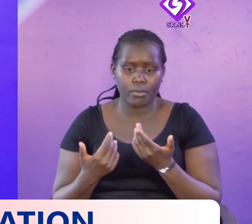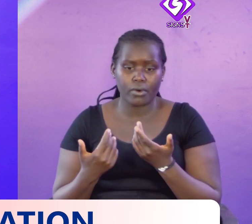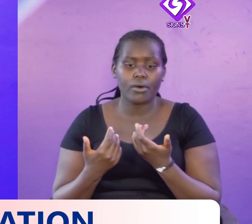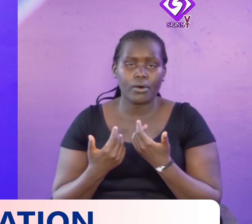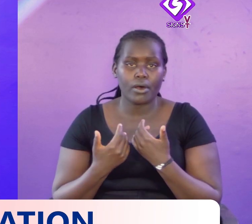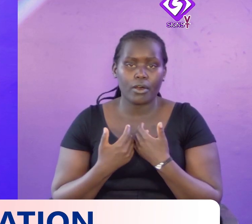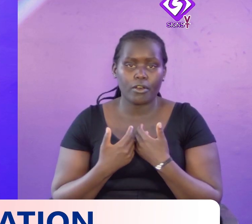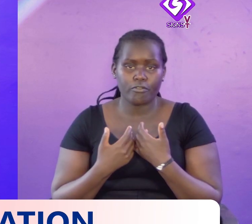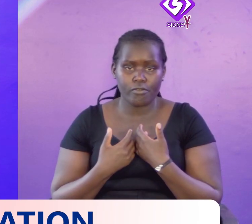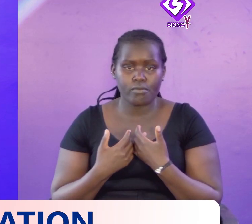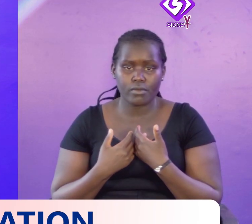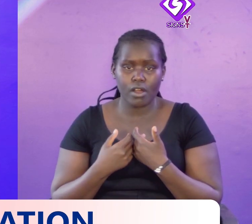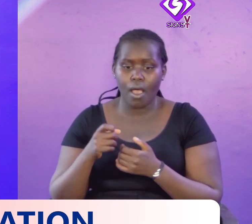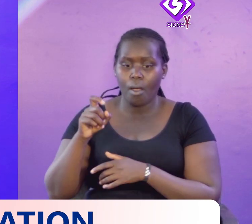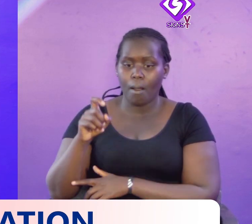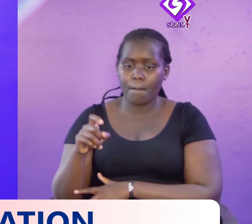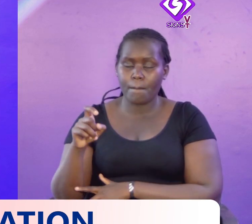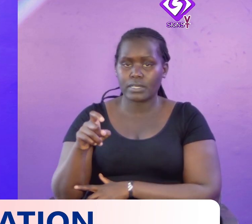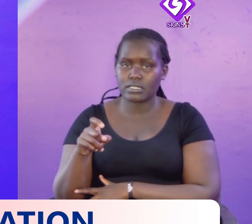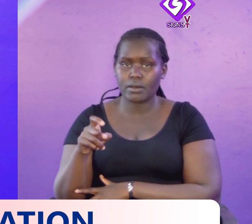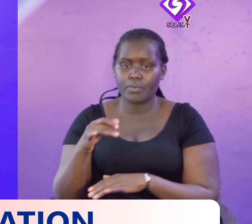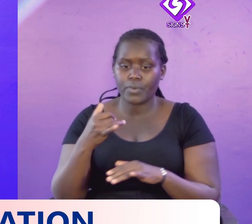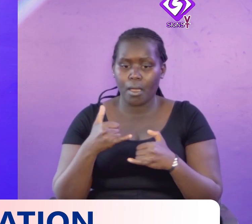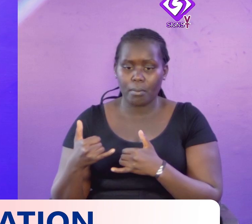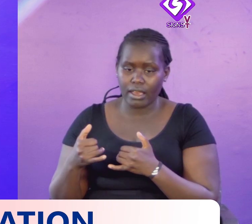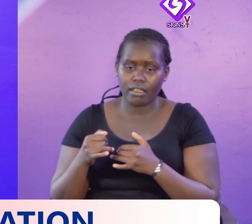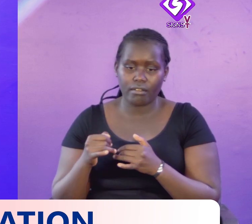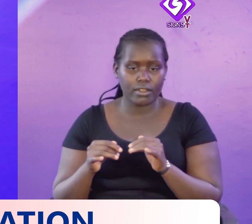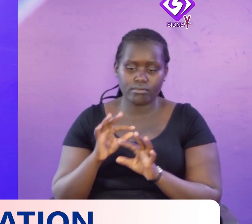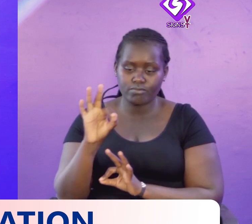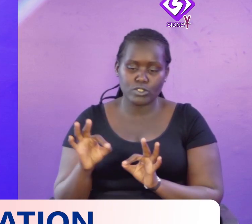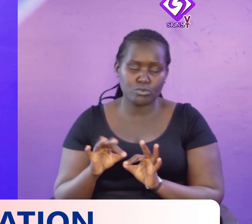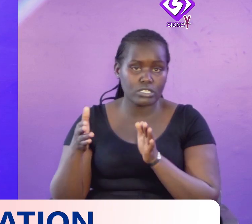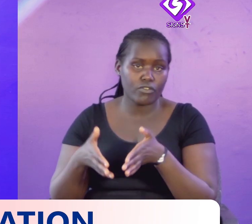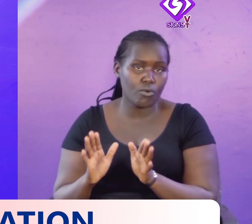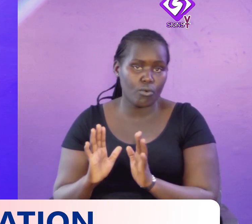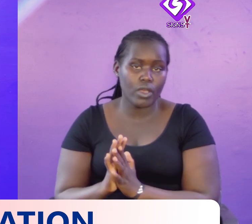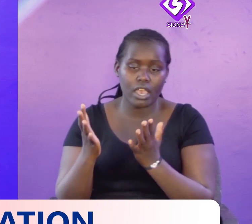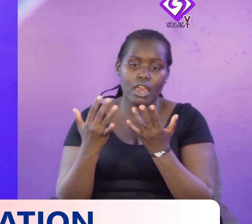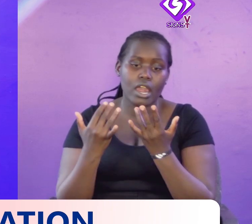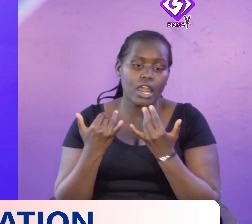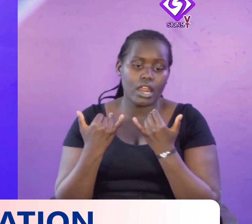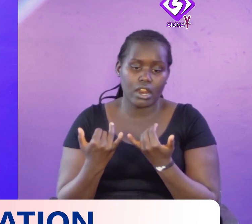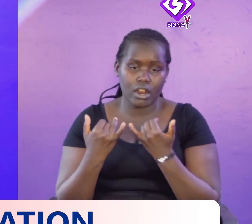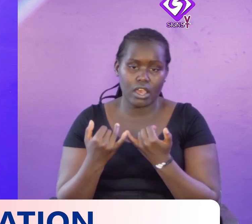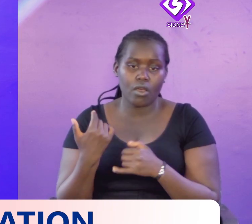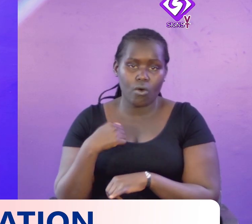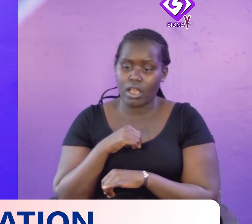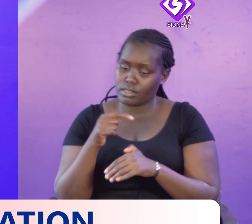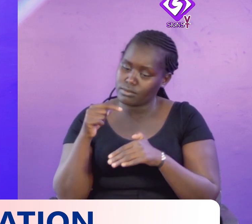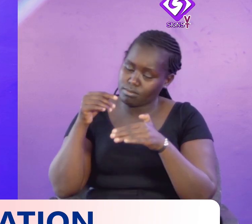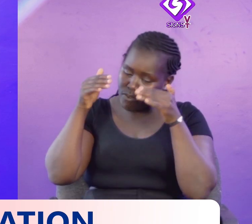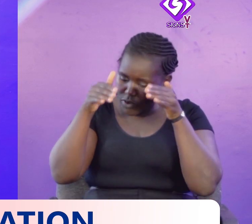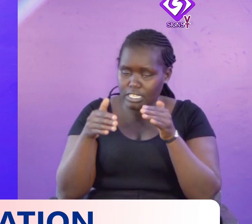to, lazima wacheze ball in a certain way. Saizi, we are into